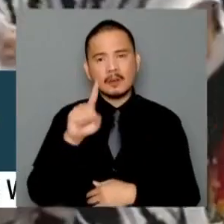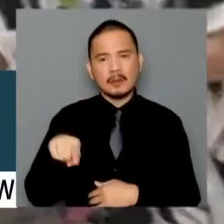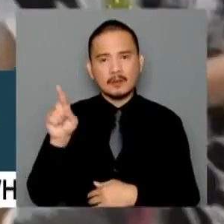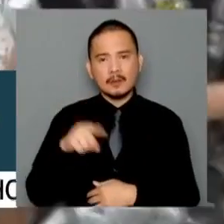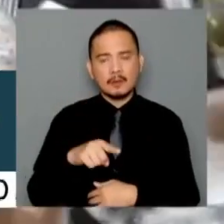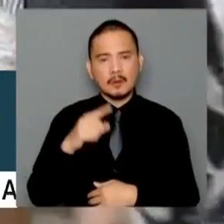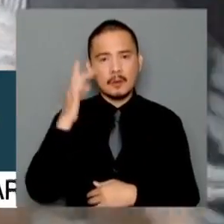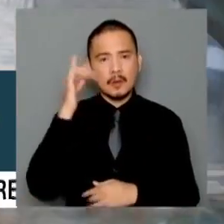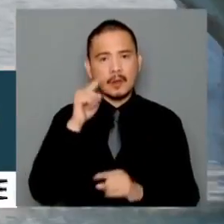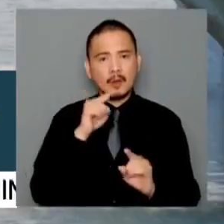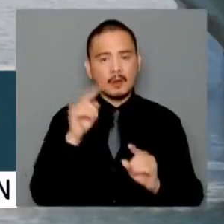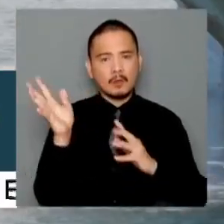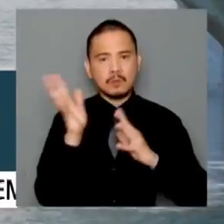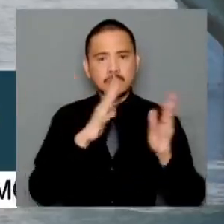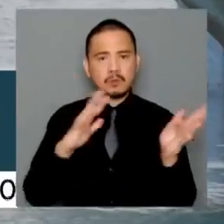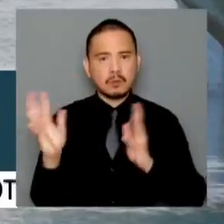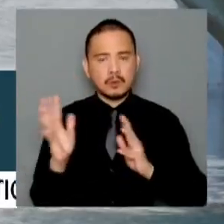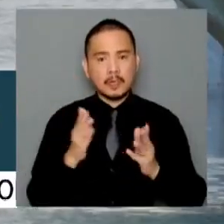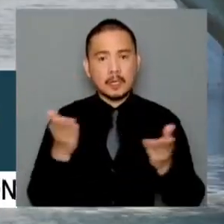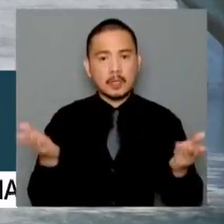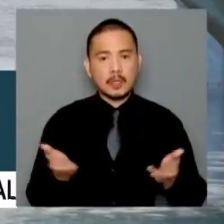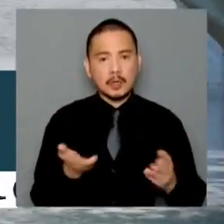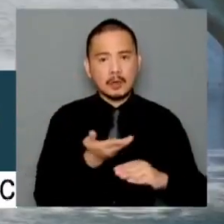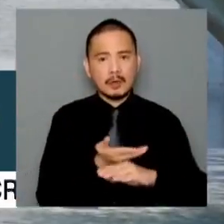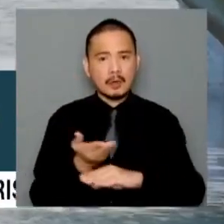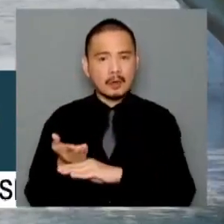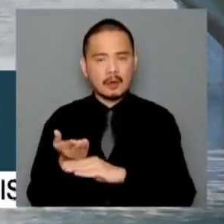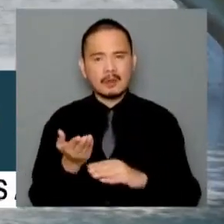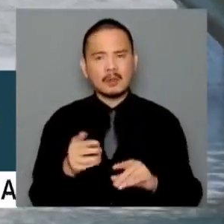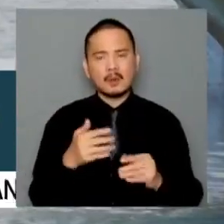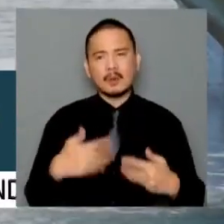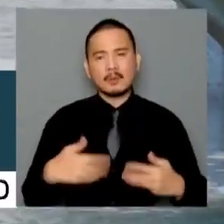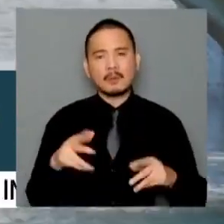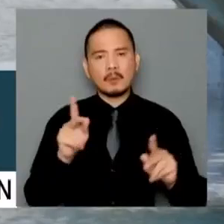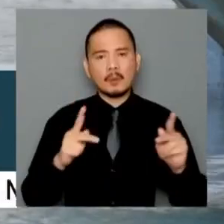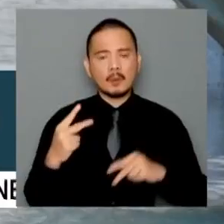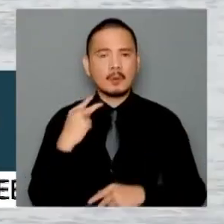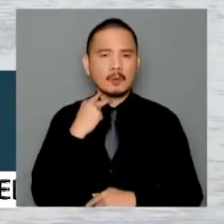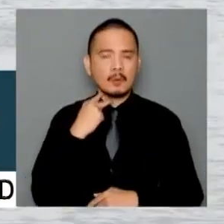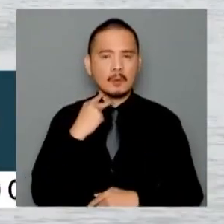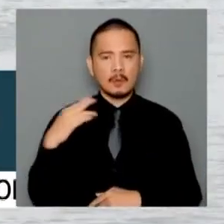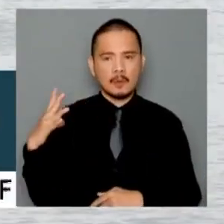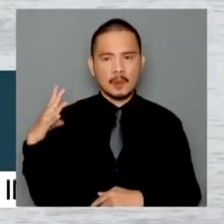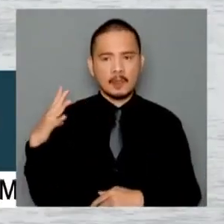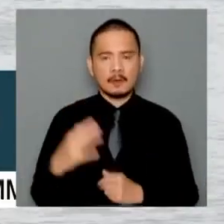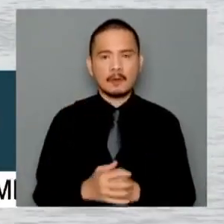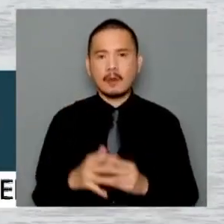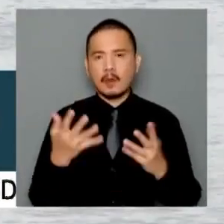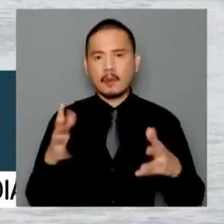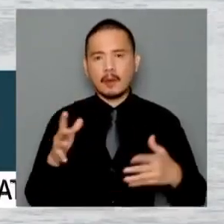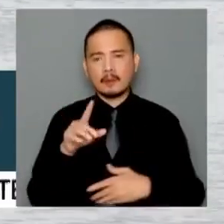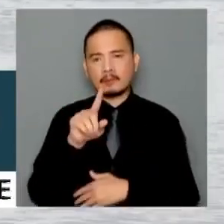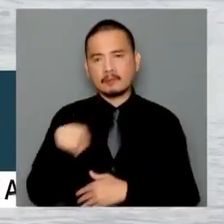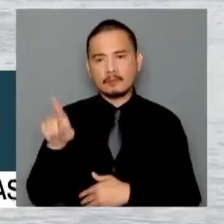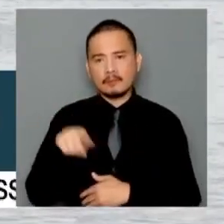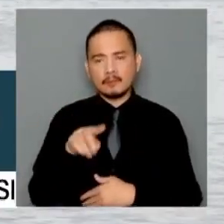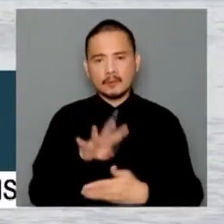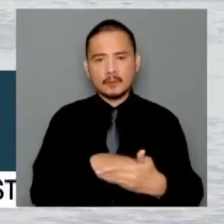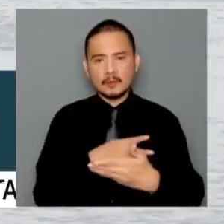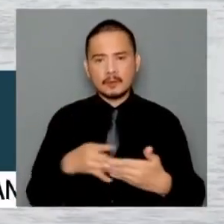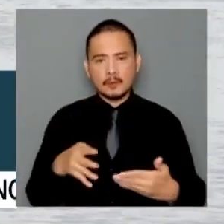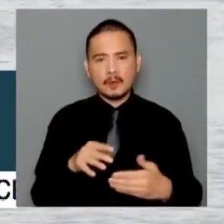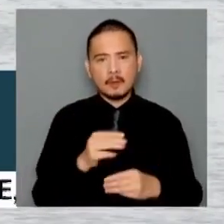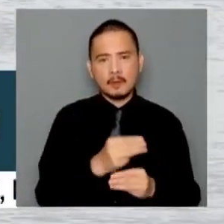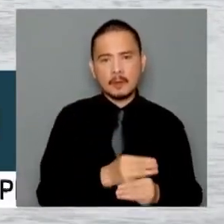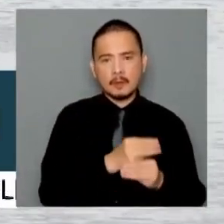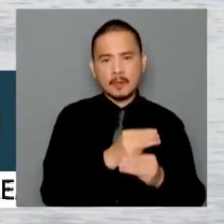storm Paeng. Philippine Coast Guard has already suspended the trips of vessels going to Masbate and Romblon because the storm signal